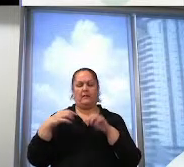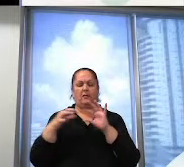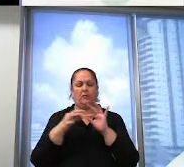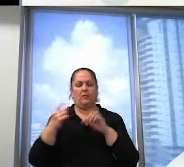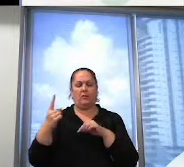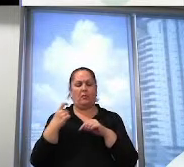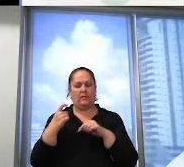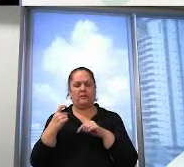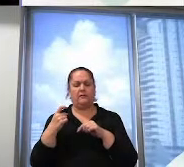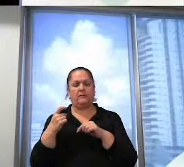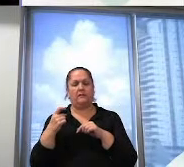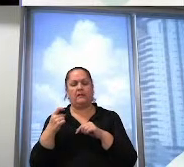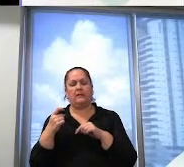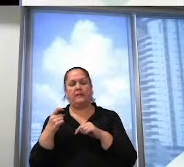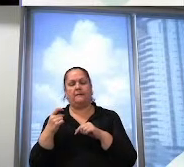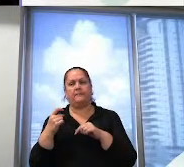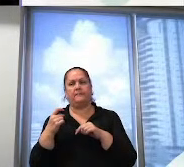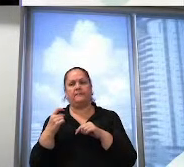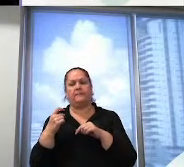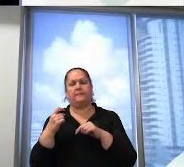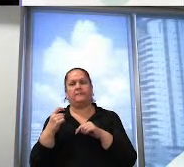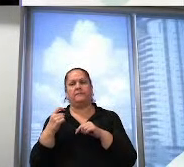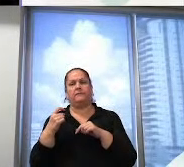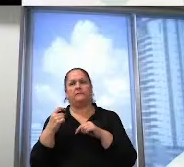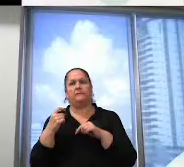raised this question with me.